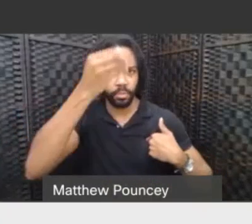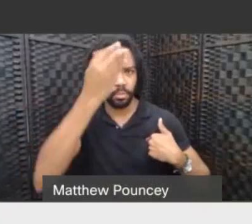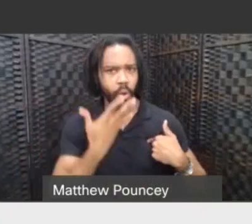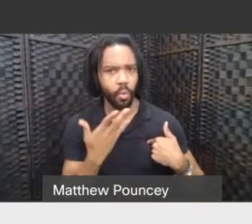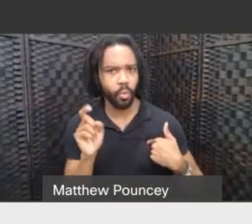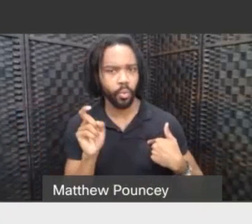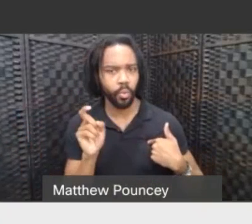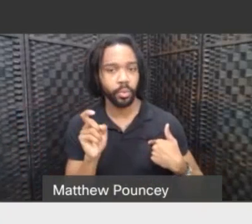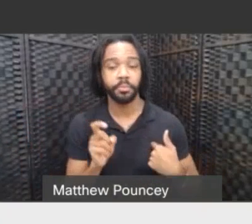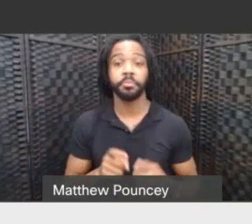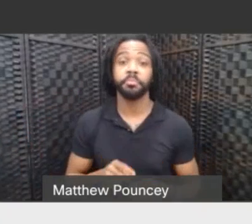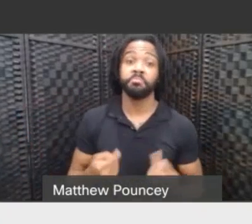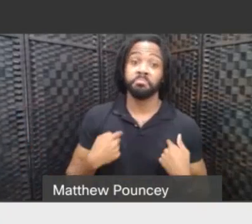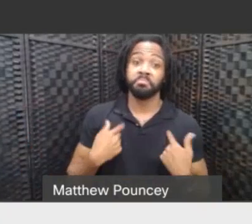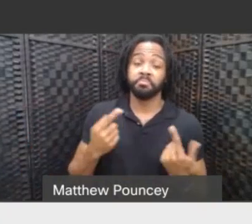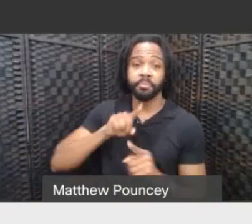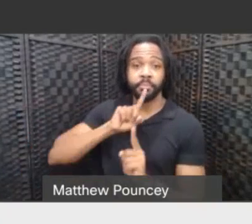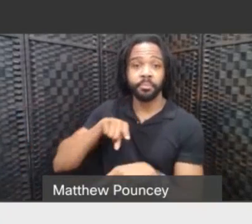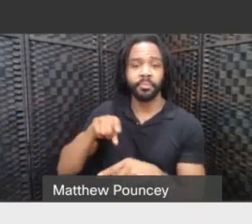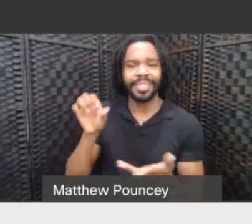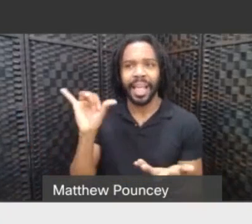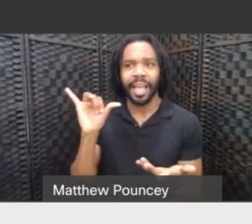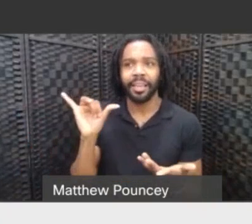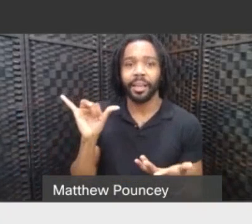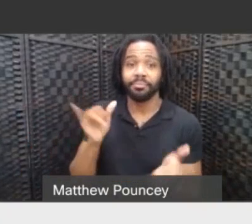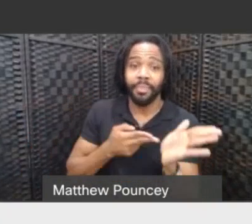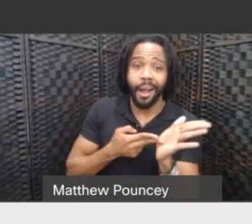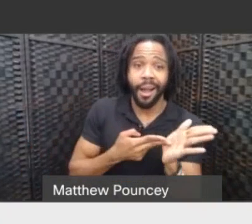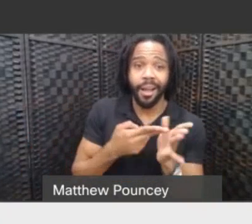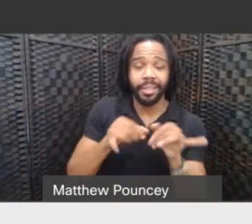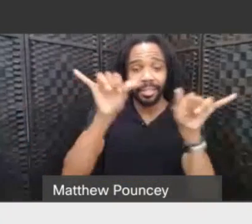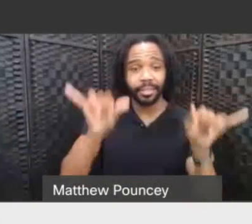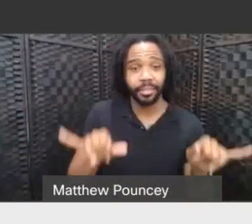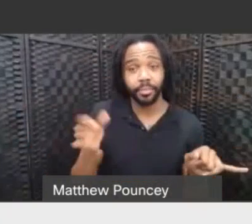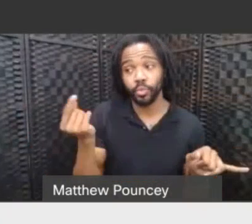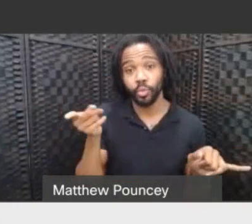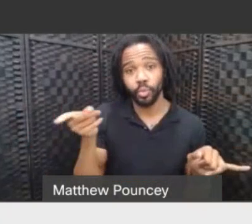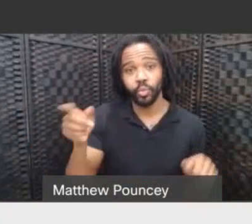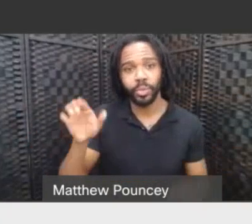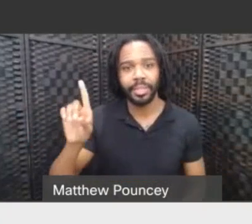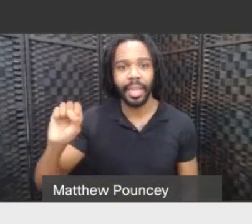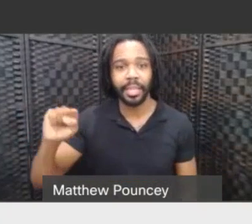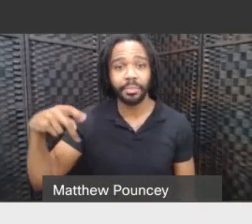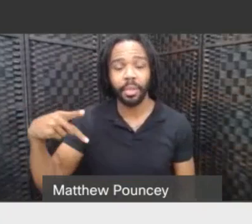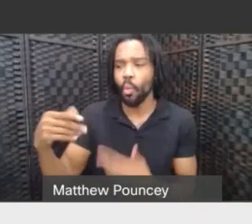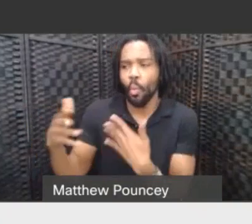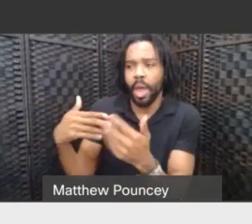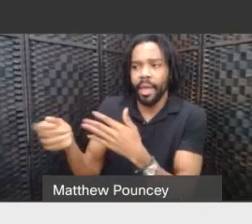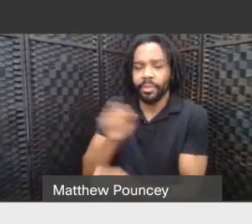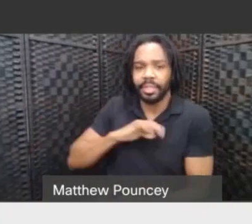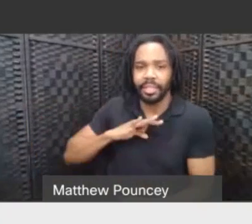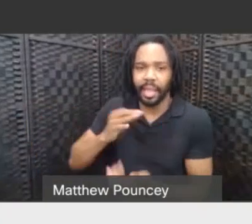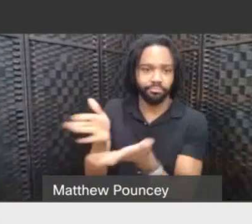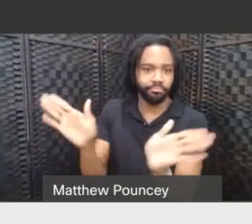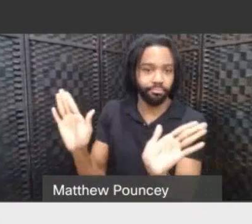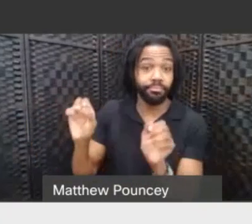system, sort of, in that the DSP can provide to you, or whichever staff has sought an exemption,